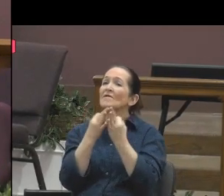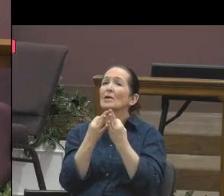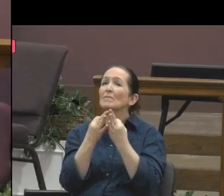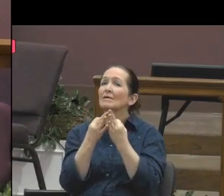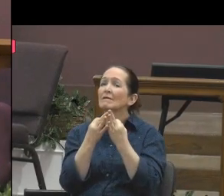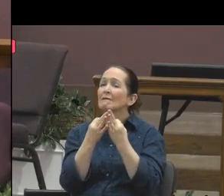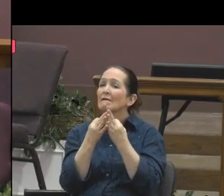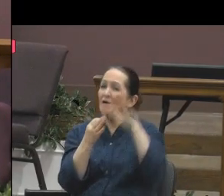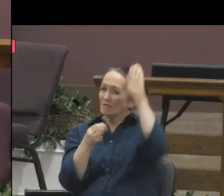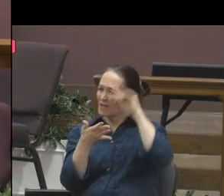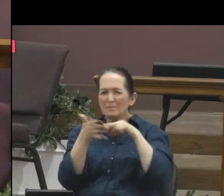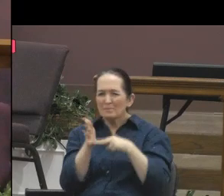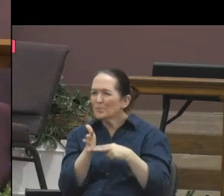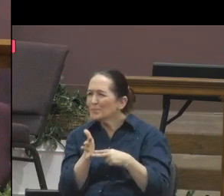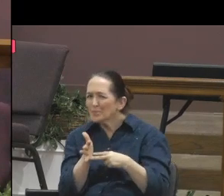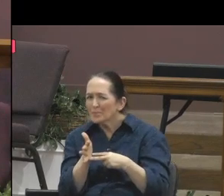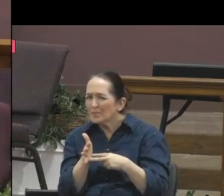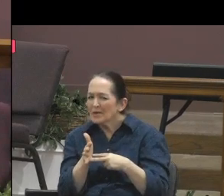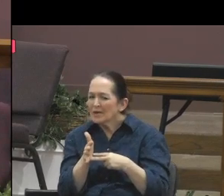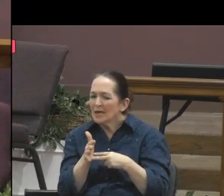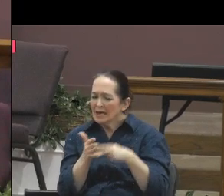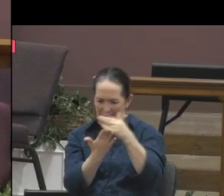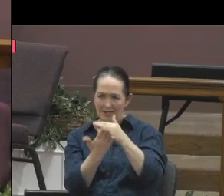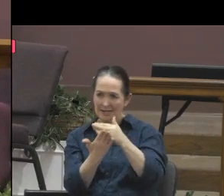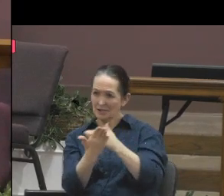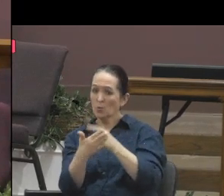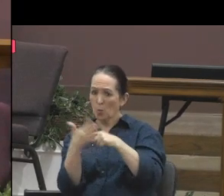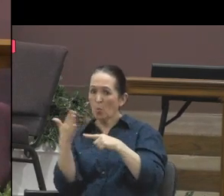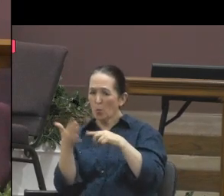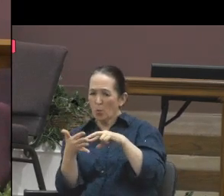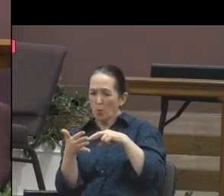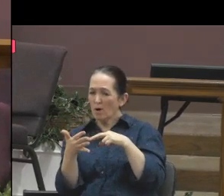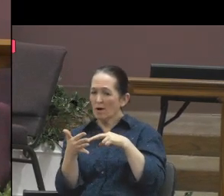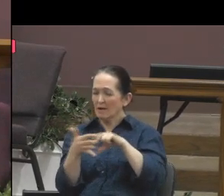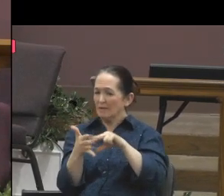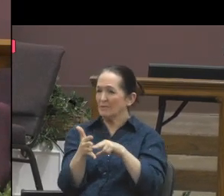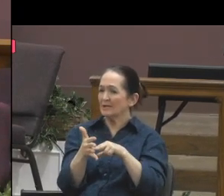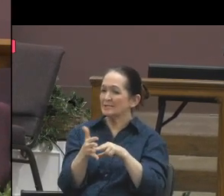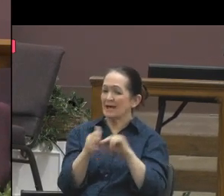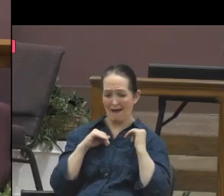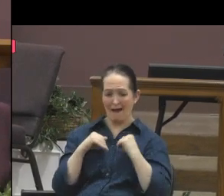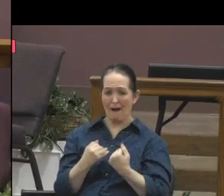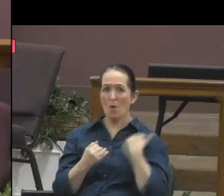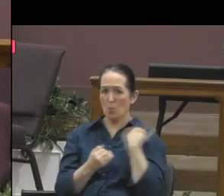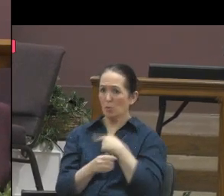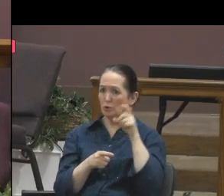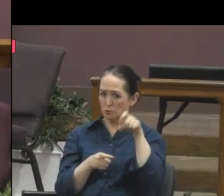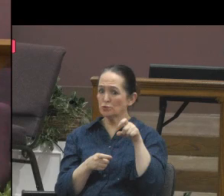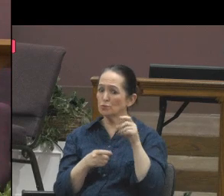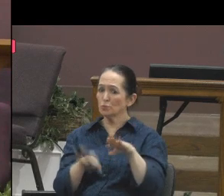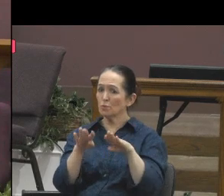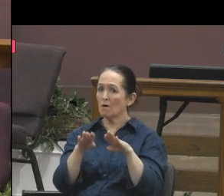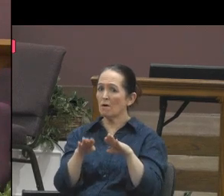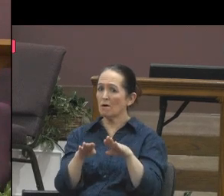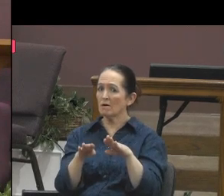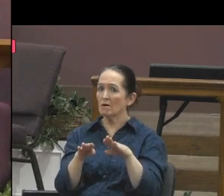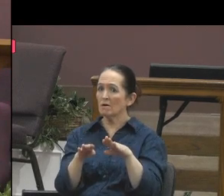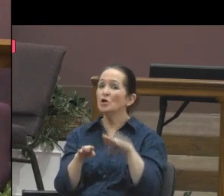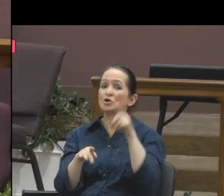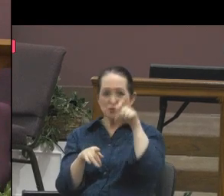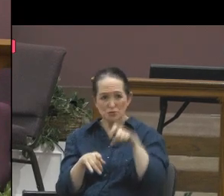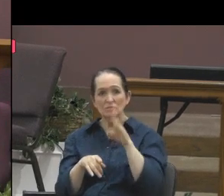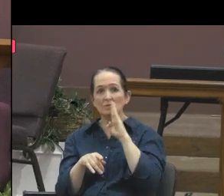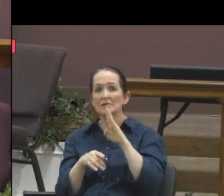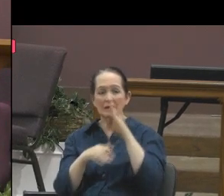here. He gives a list here of what that should look like, of how we should walk. We should be